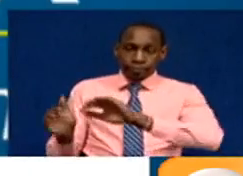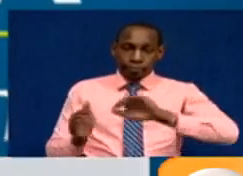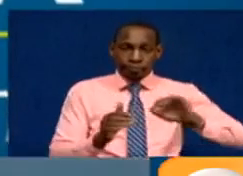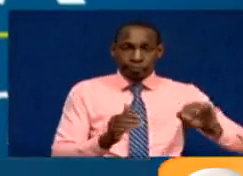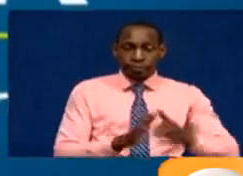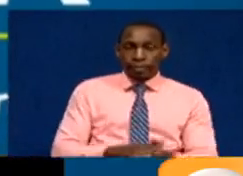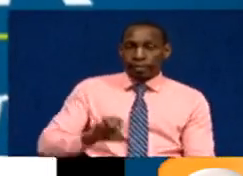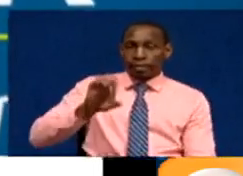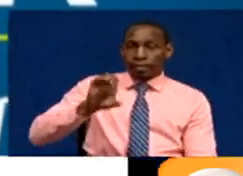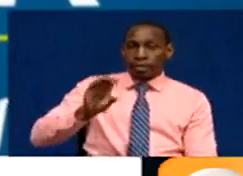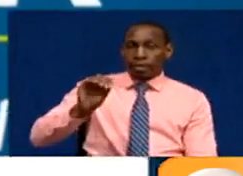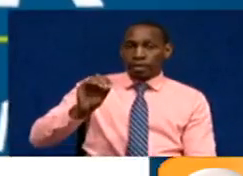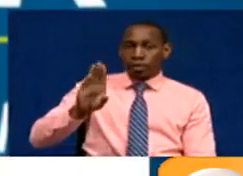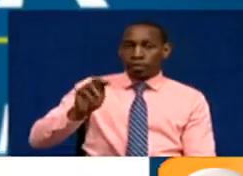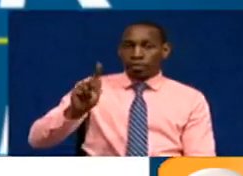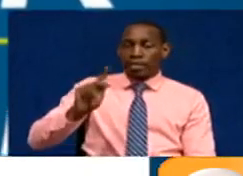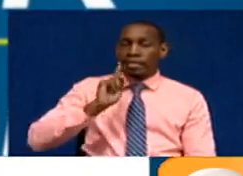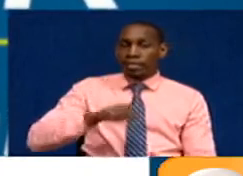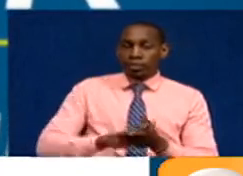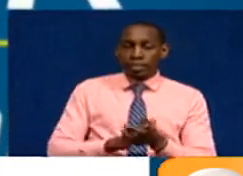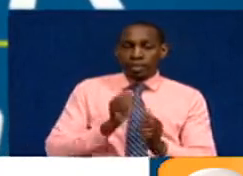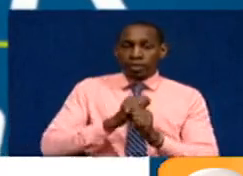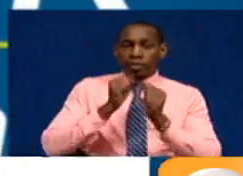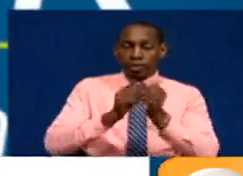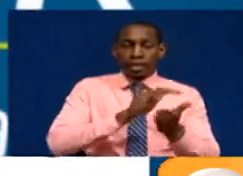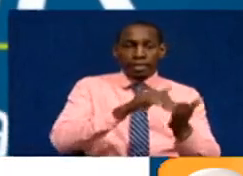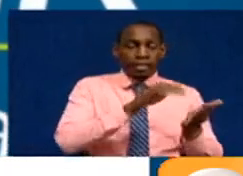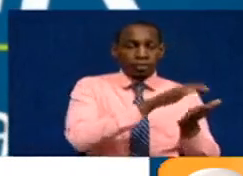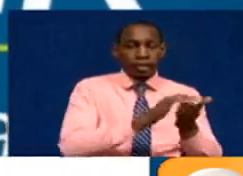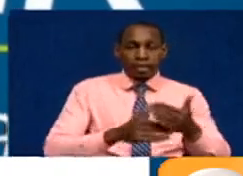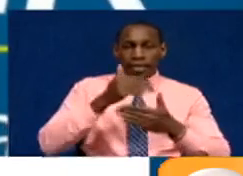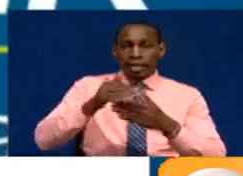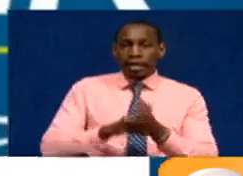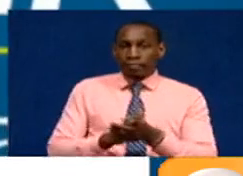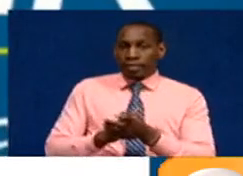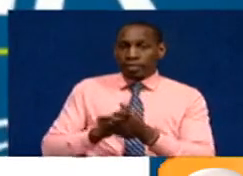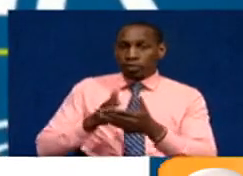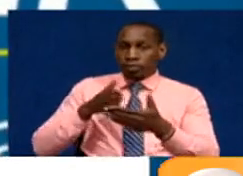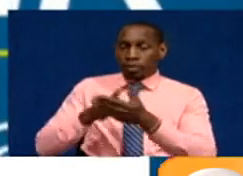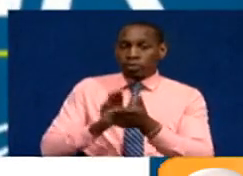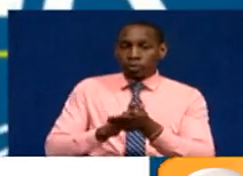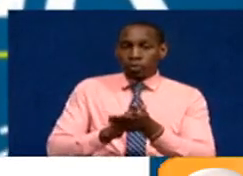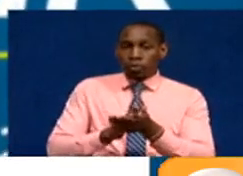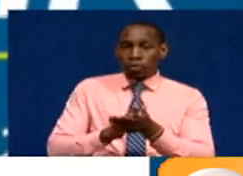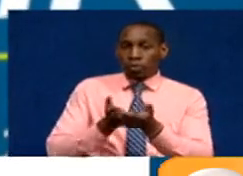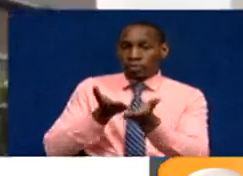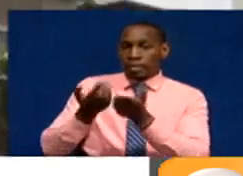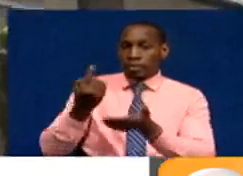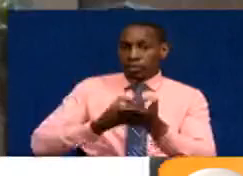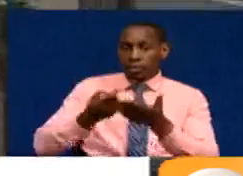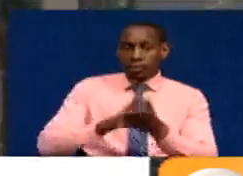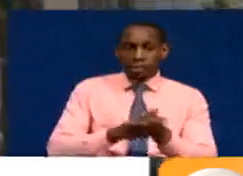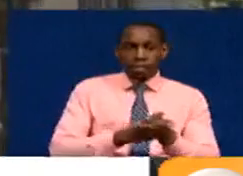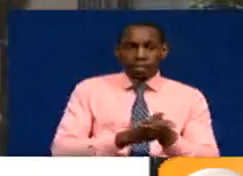And finally, ECOBANK Kenya says it will fully cooperate with the central bank following its suspension from Forex trading for a week.